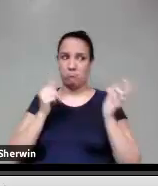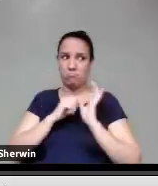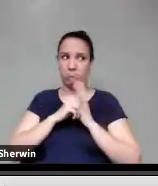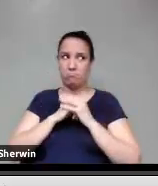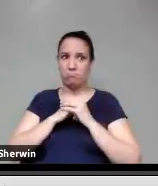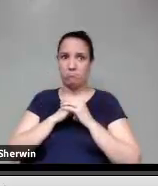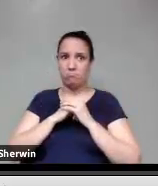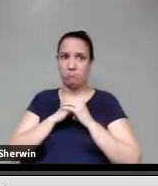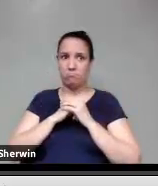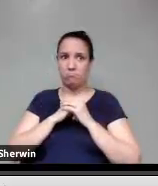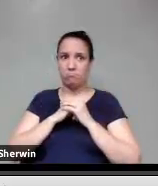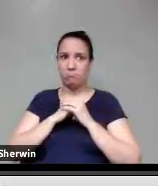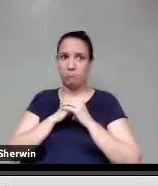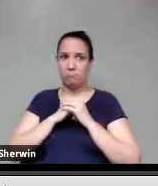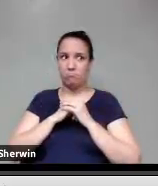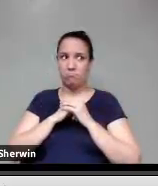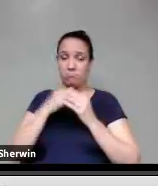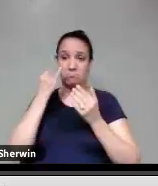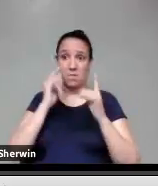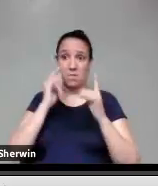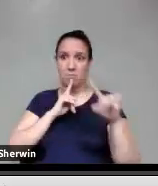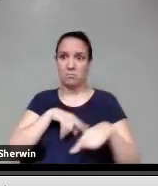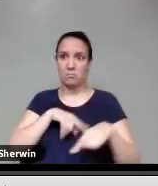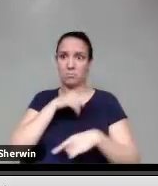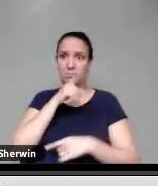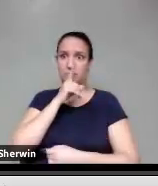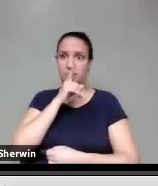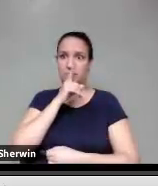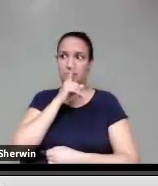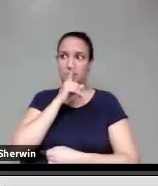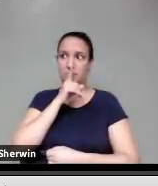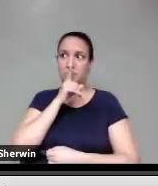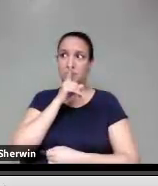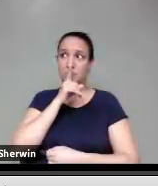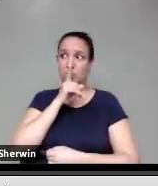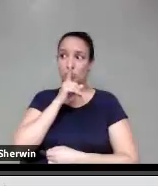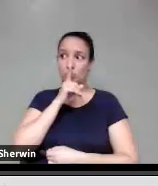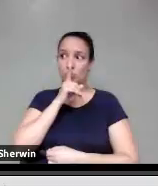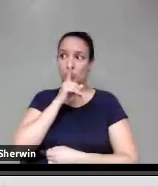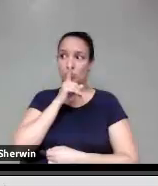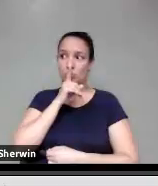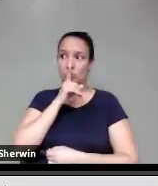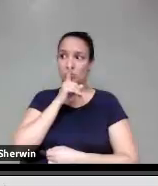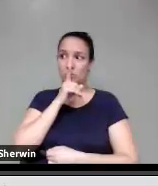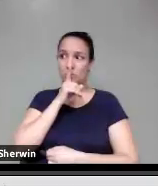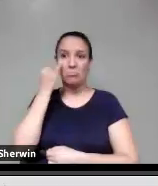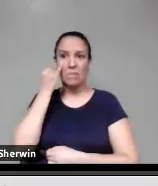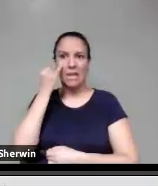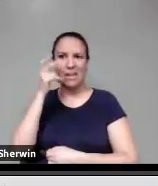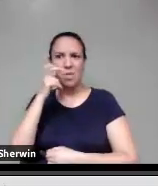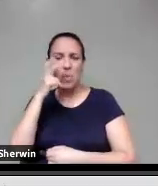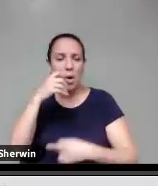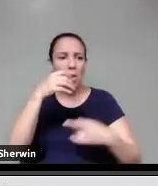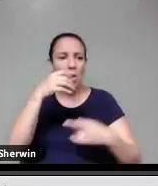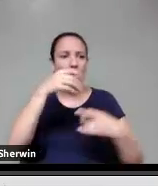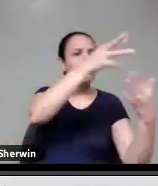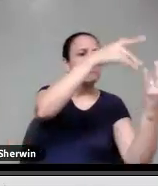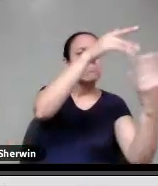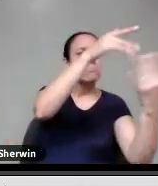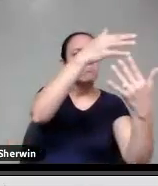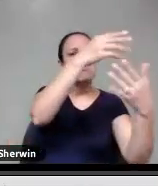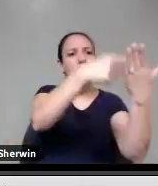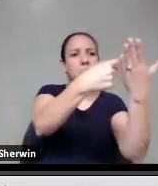do you think the library could do for you? If nobody has any suggestions, if you heard them talking, you might say, gee, I heard a lot of you talking. Just throw out an idea. It doesn't